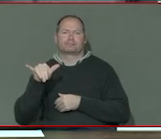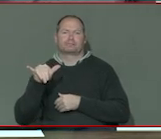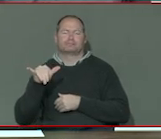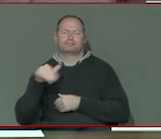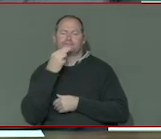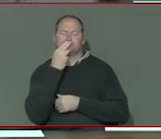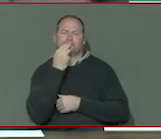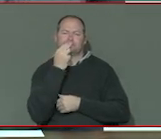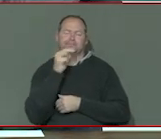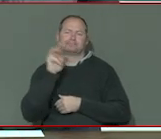from